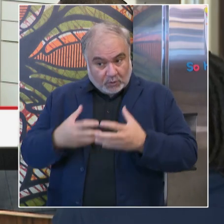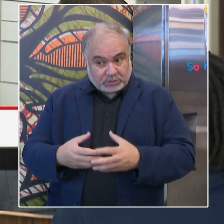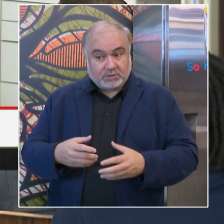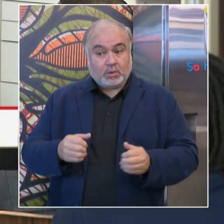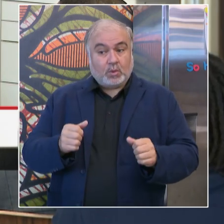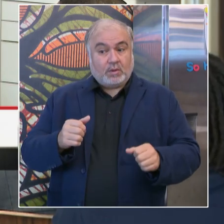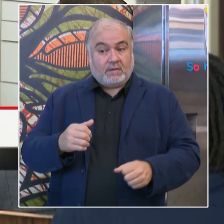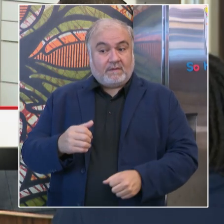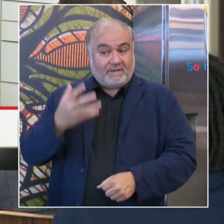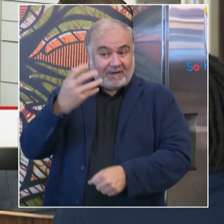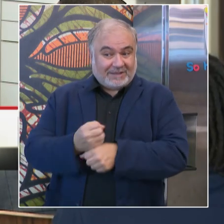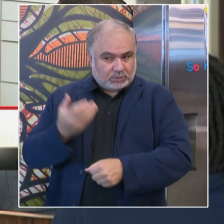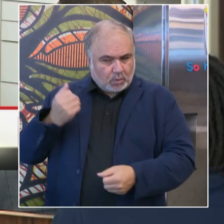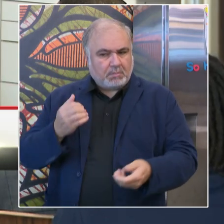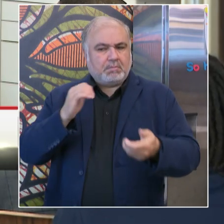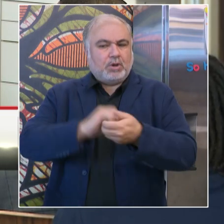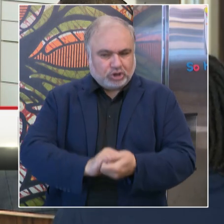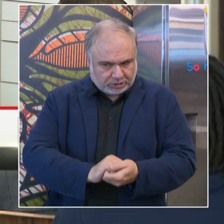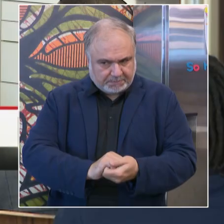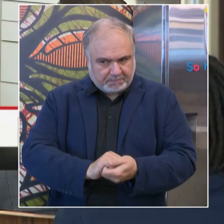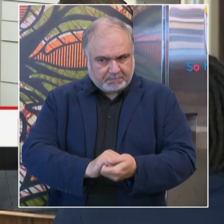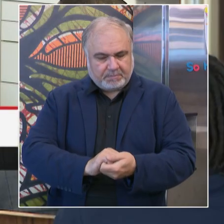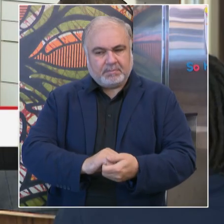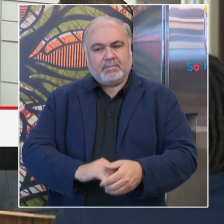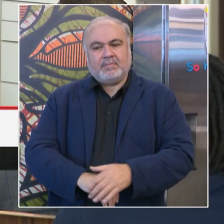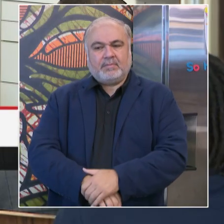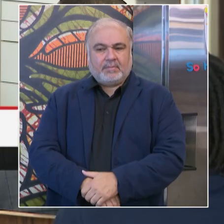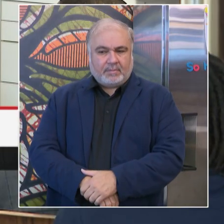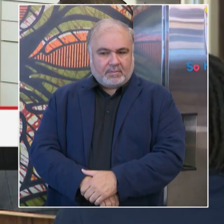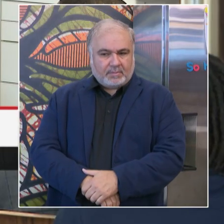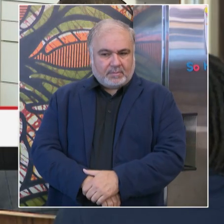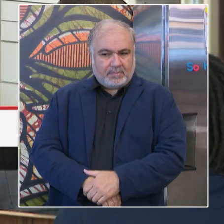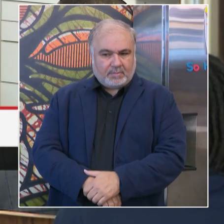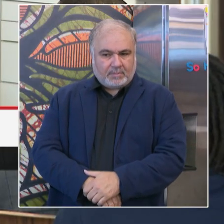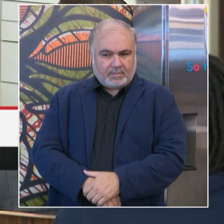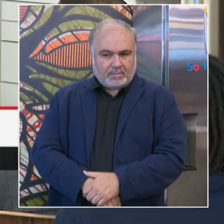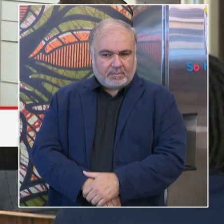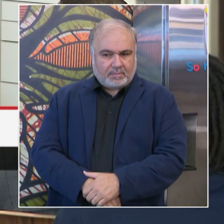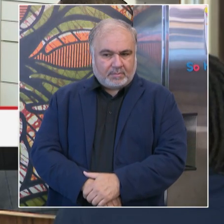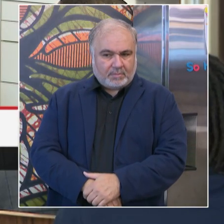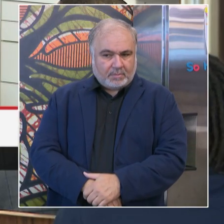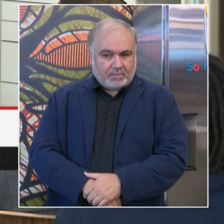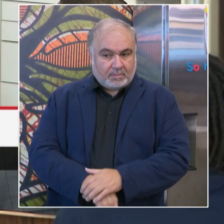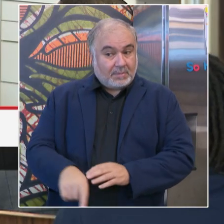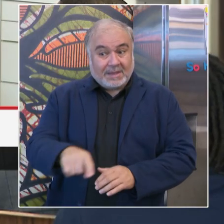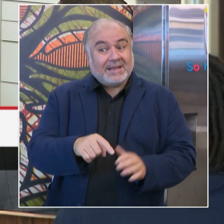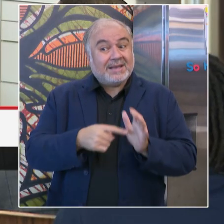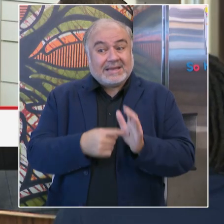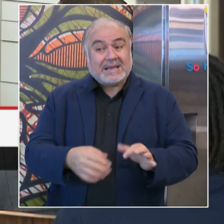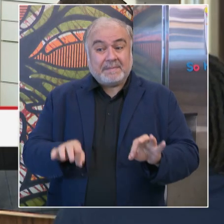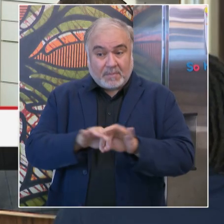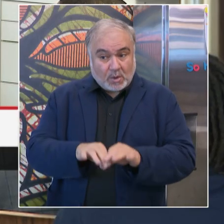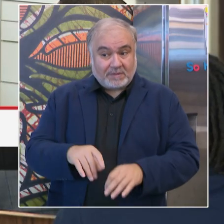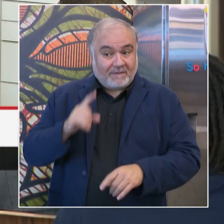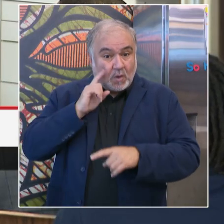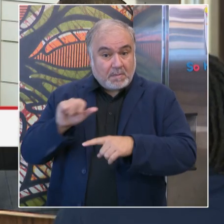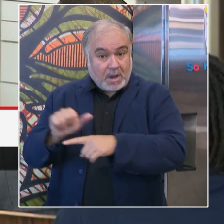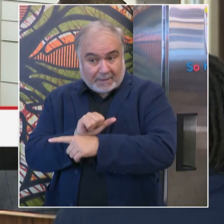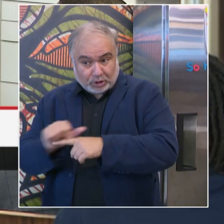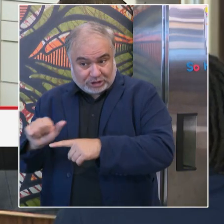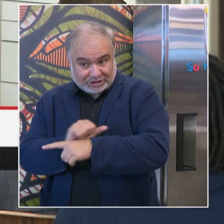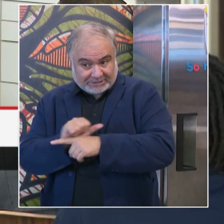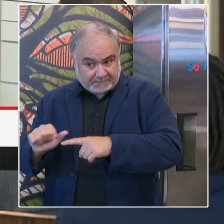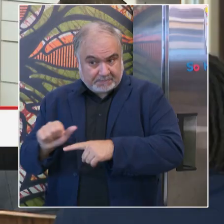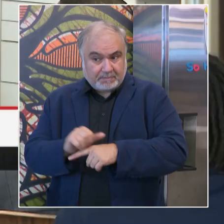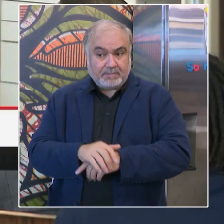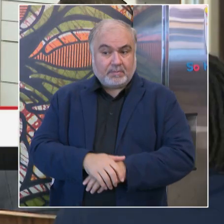from the beginning, our employer partners emphasized the importance of healthcare apprenticeships as an essential pathway to